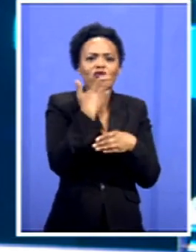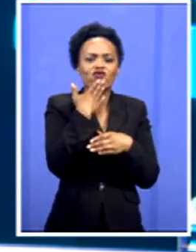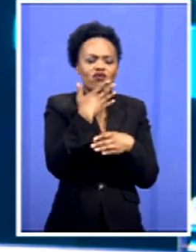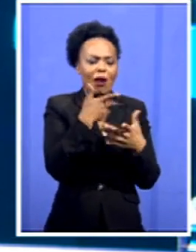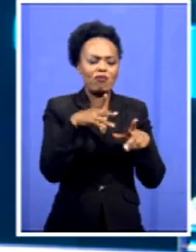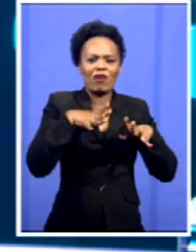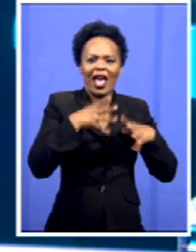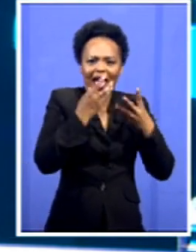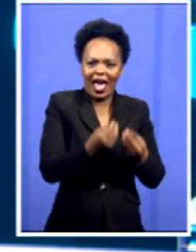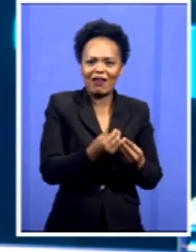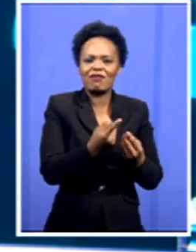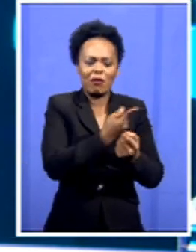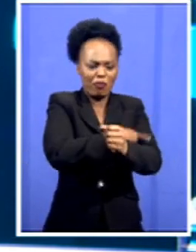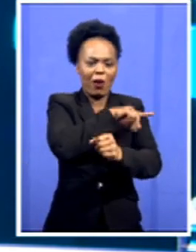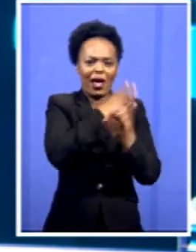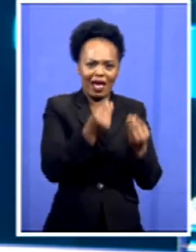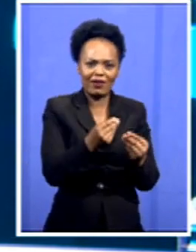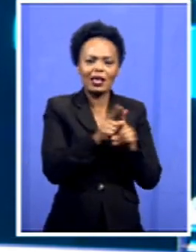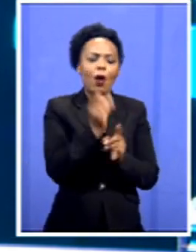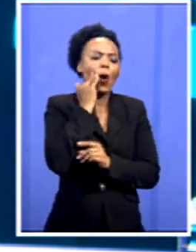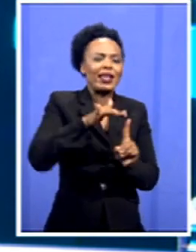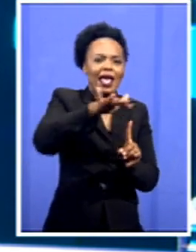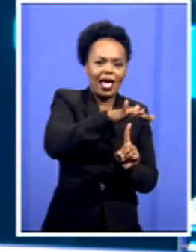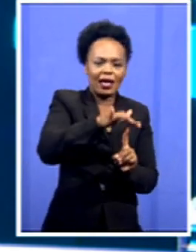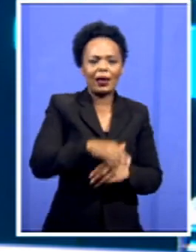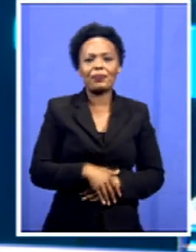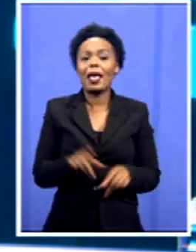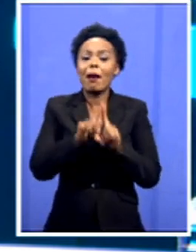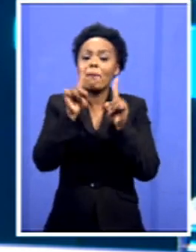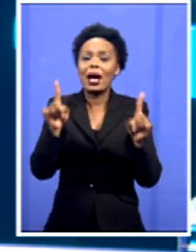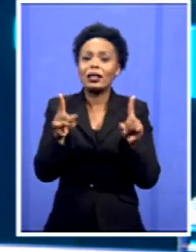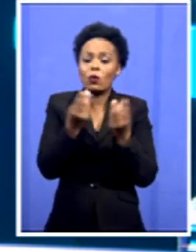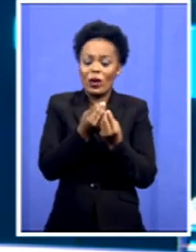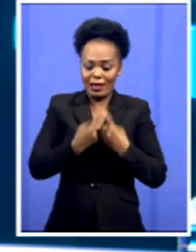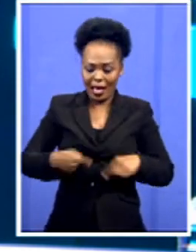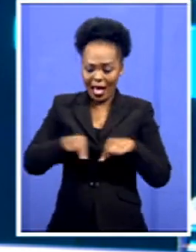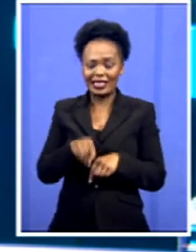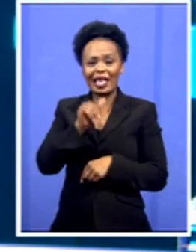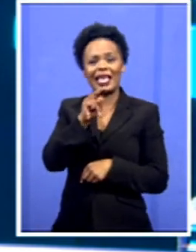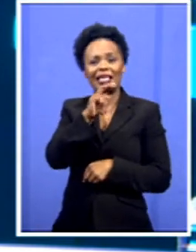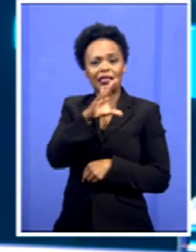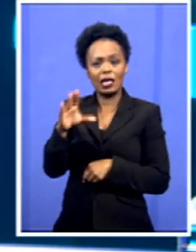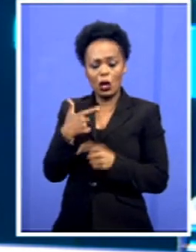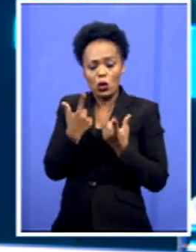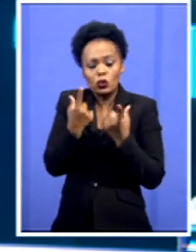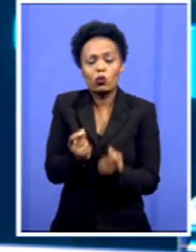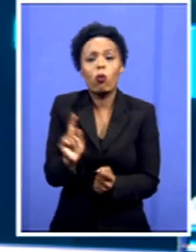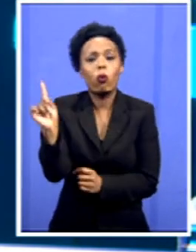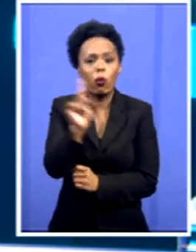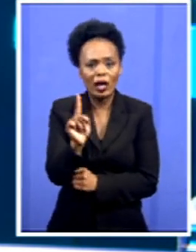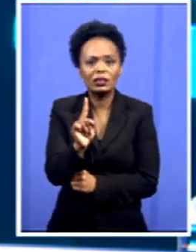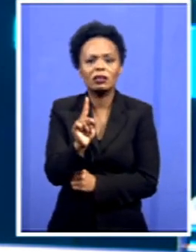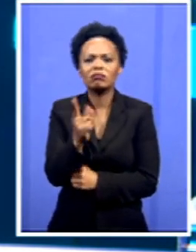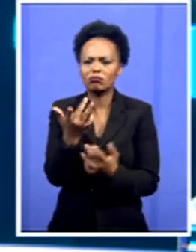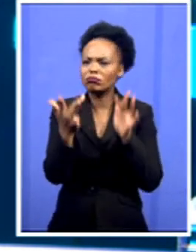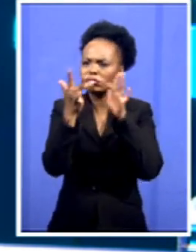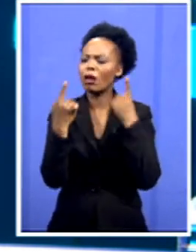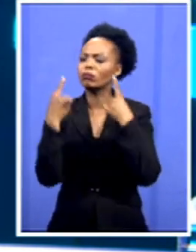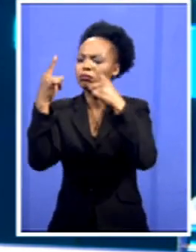and also on the, you know, the white areas. But with us, with the AEC, what we do is we get in touch